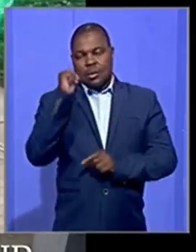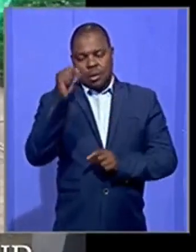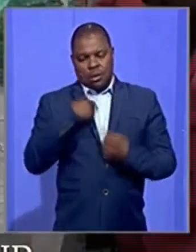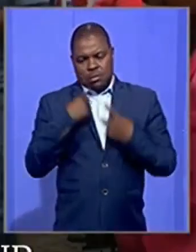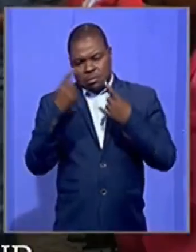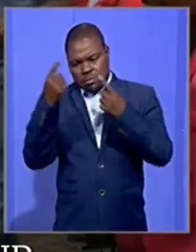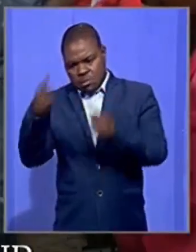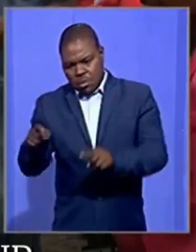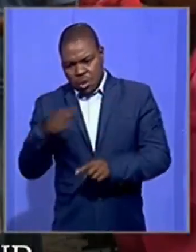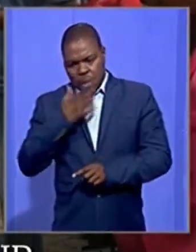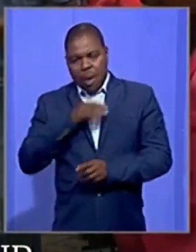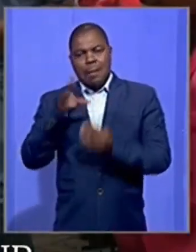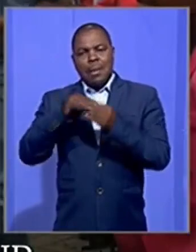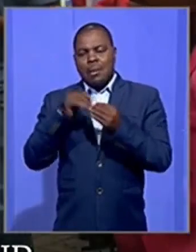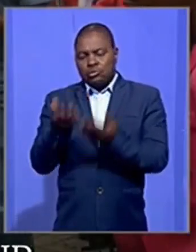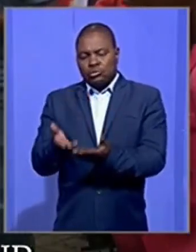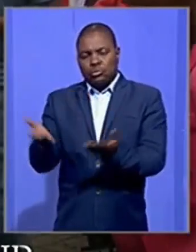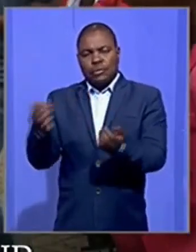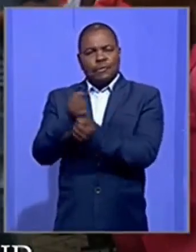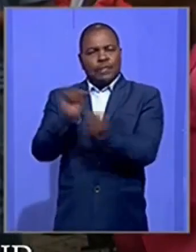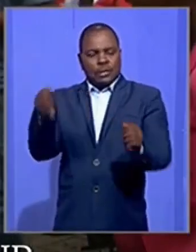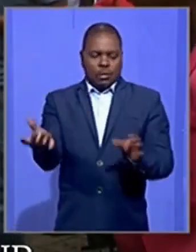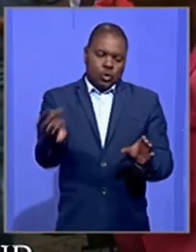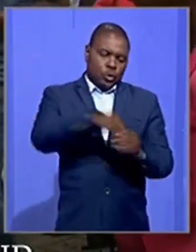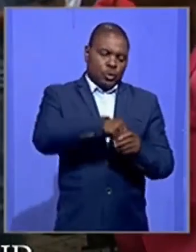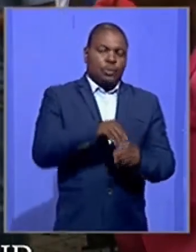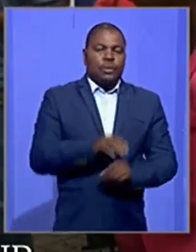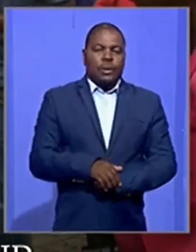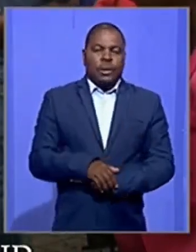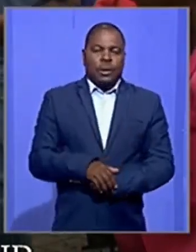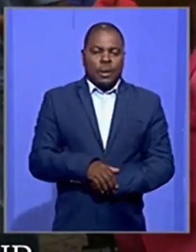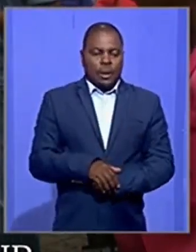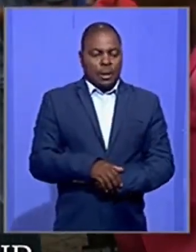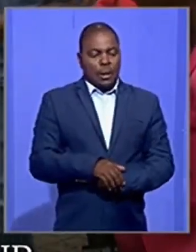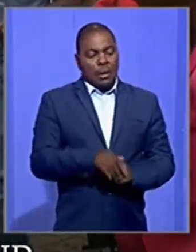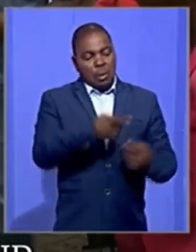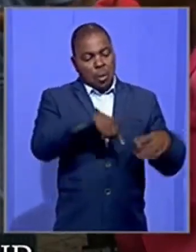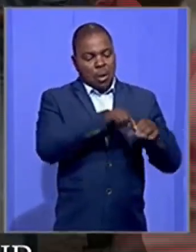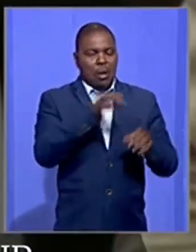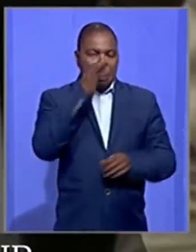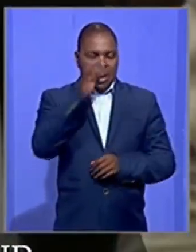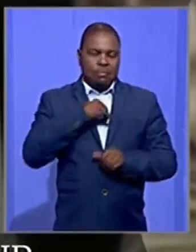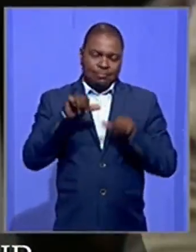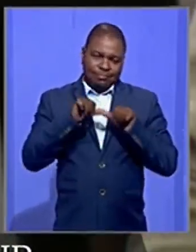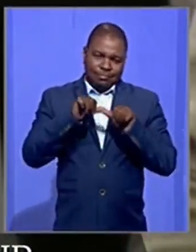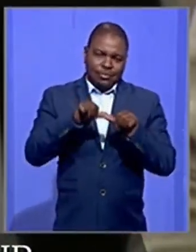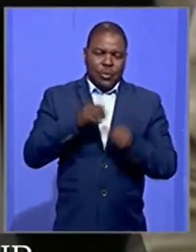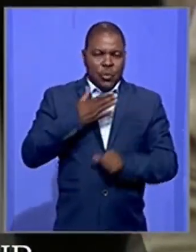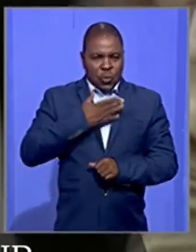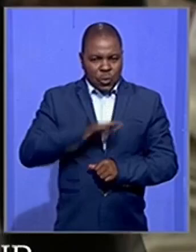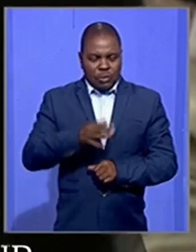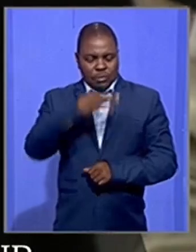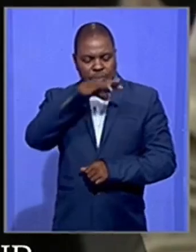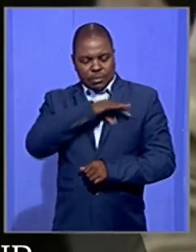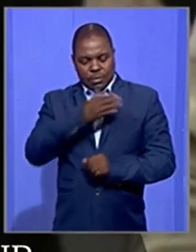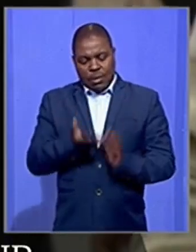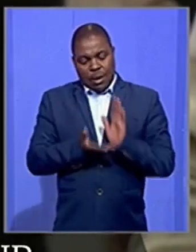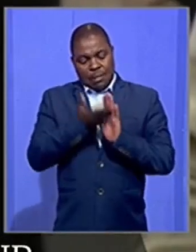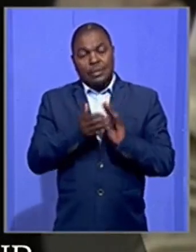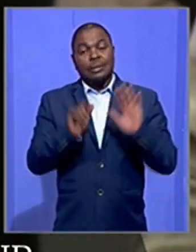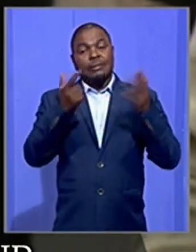workers? NEHAU e ka nne ka gore strike se tlile go tswelela go fitlha ditopo tsa bona tsa motlhatloso ka diperesente di le 7